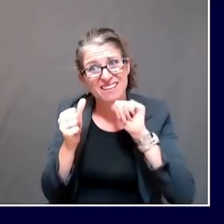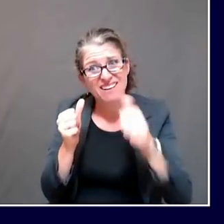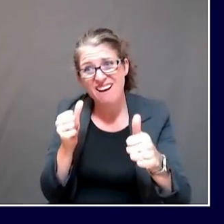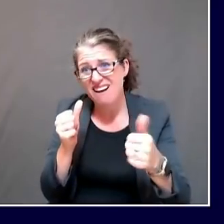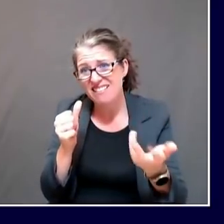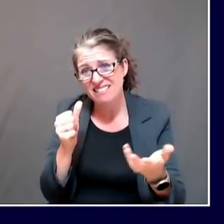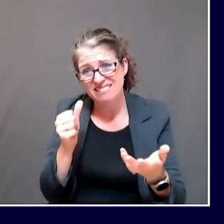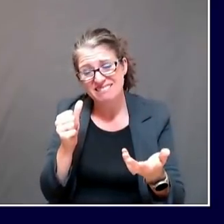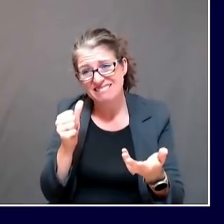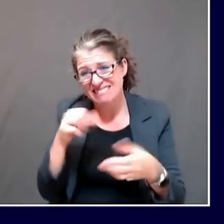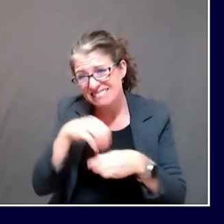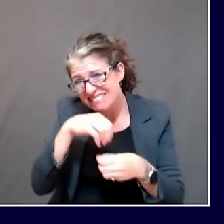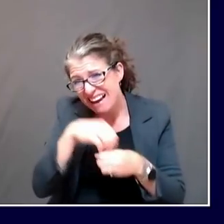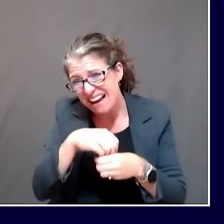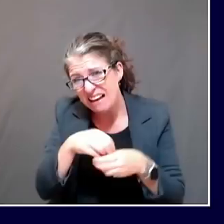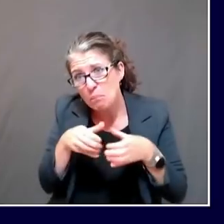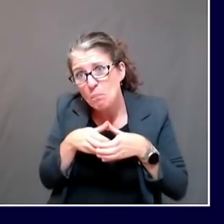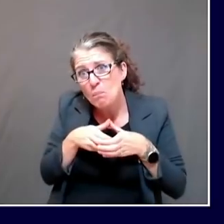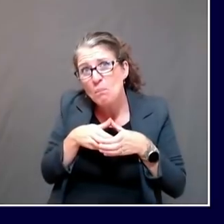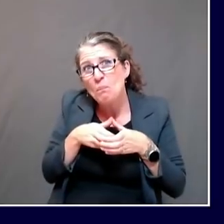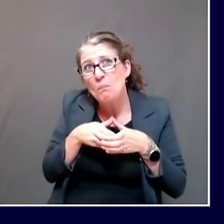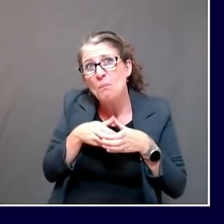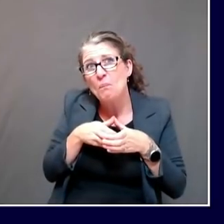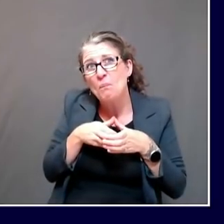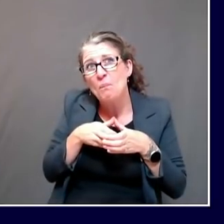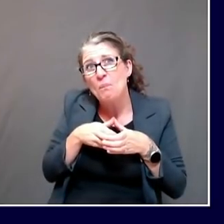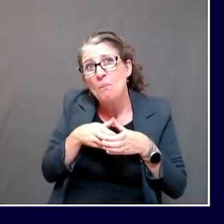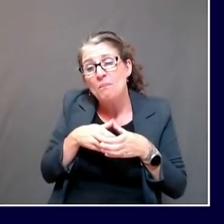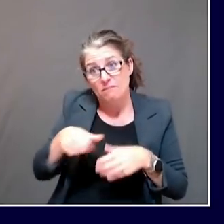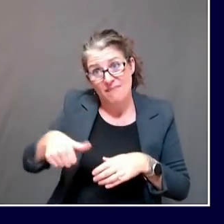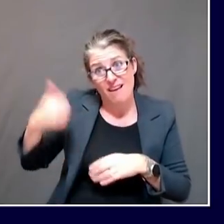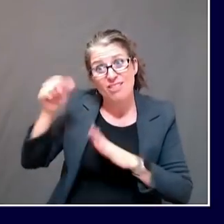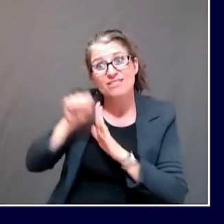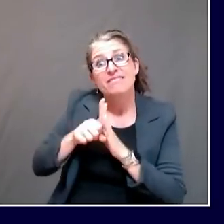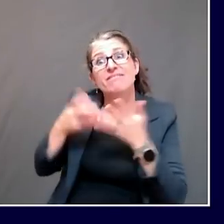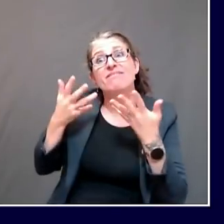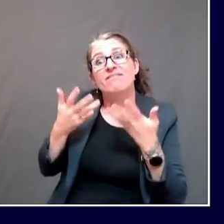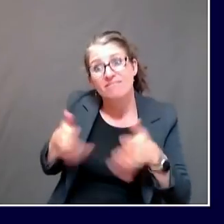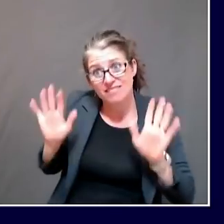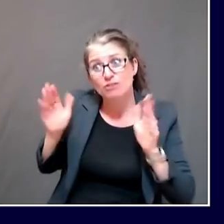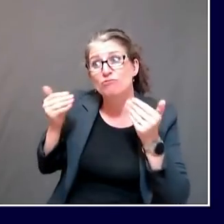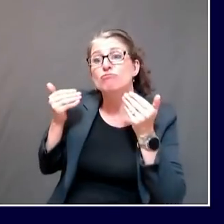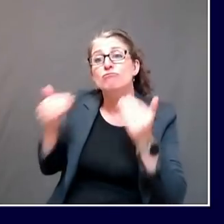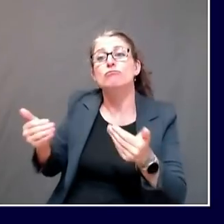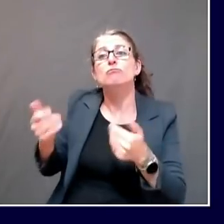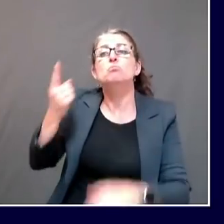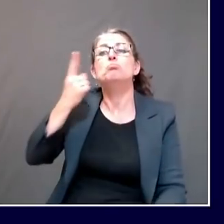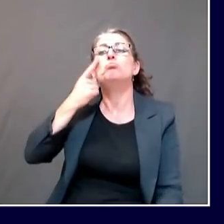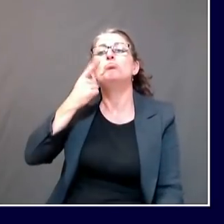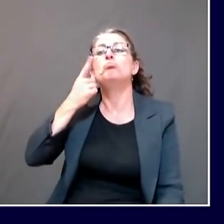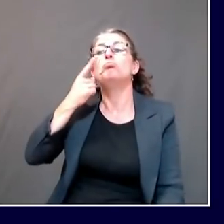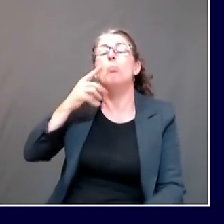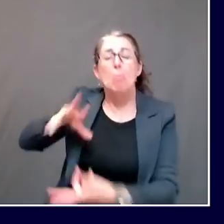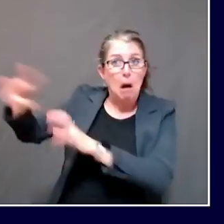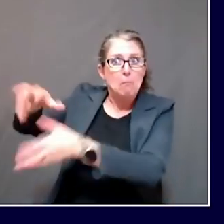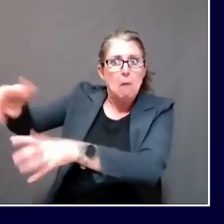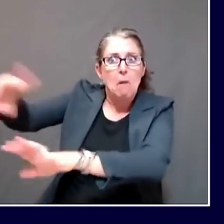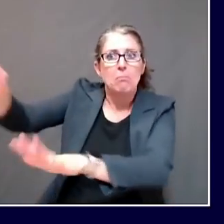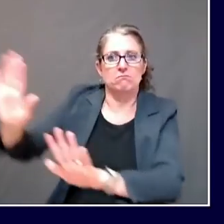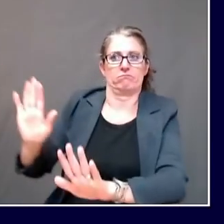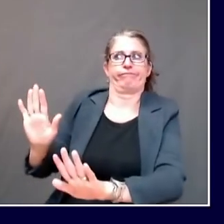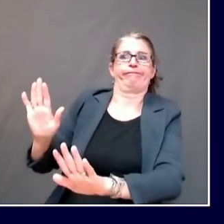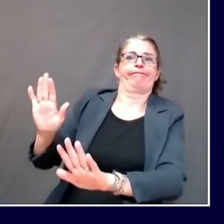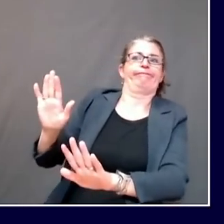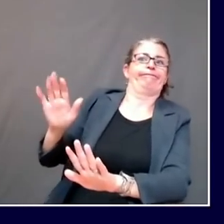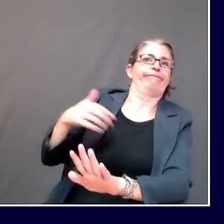that. So we're balancing the public health data primarily with the economic impact of these